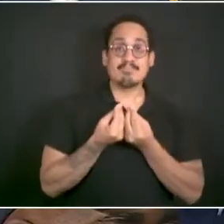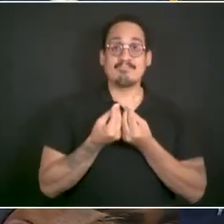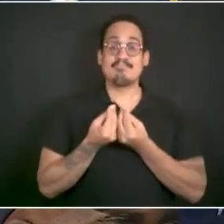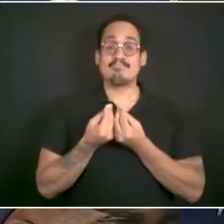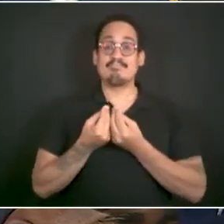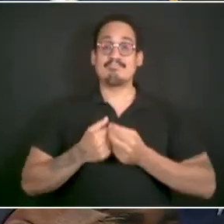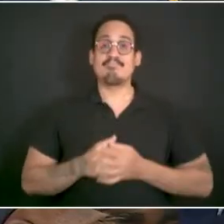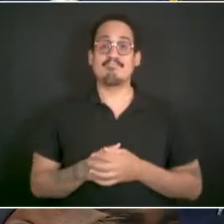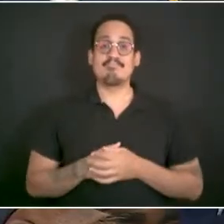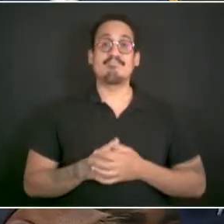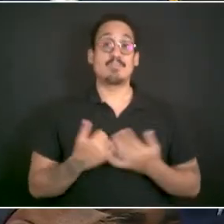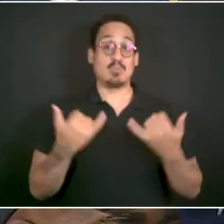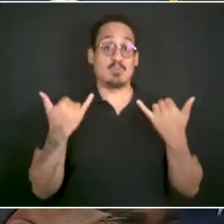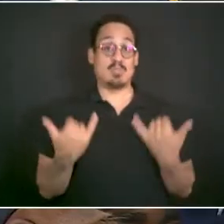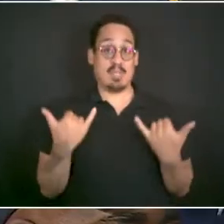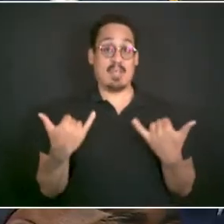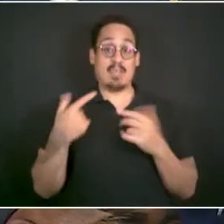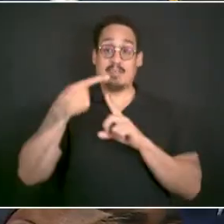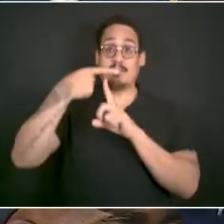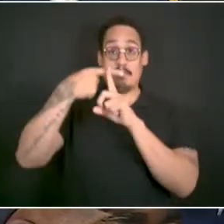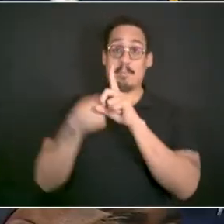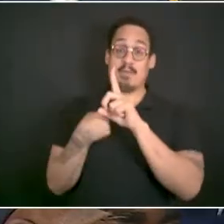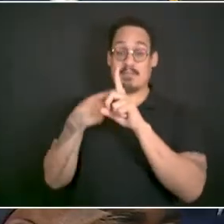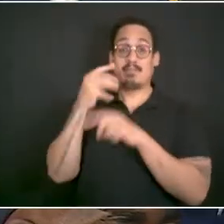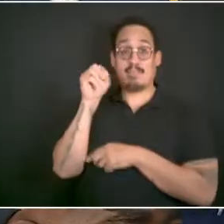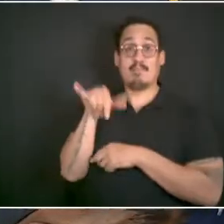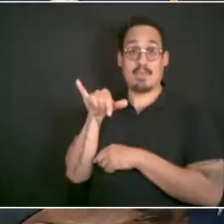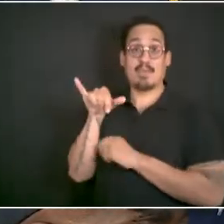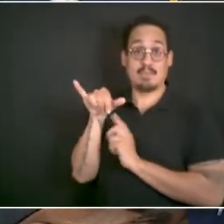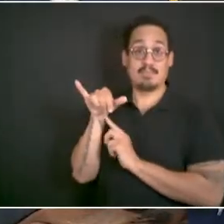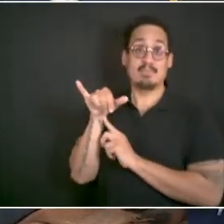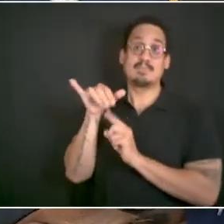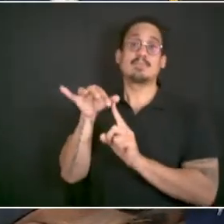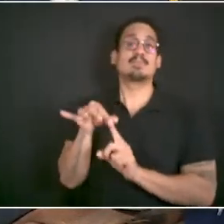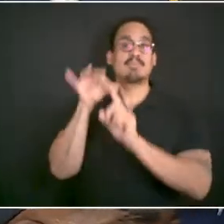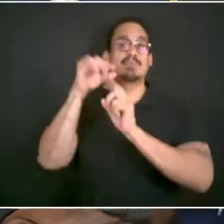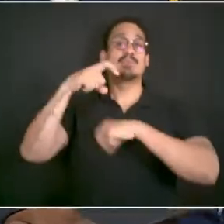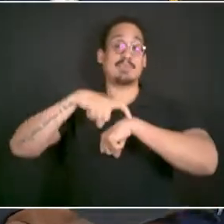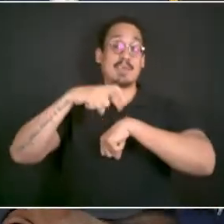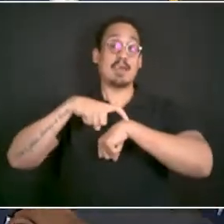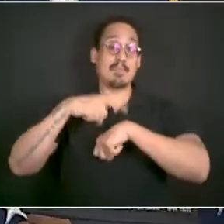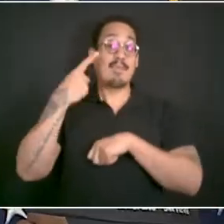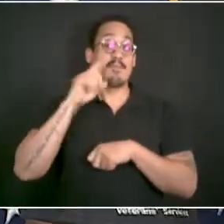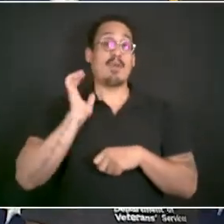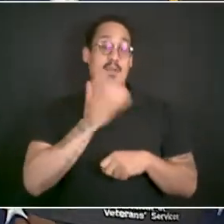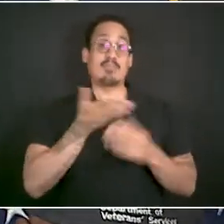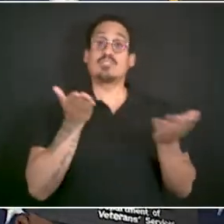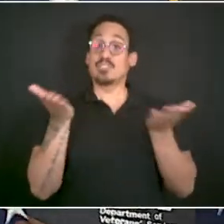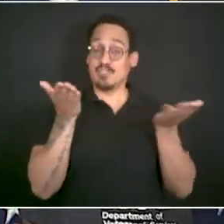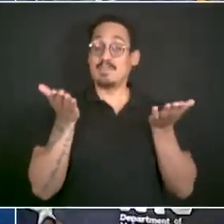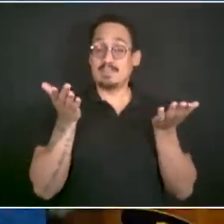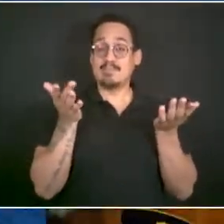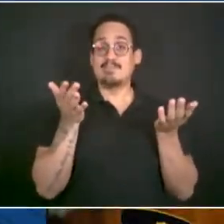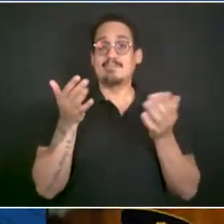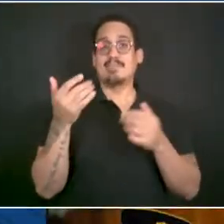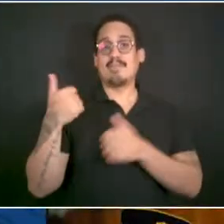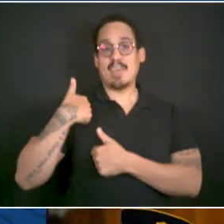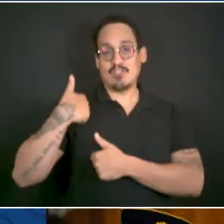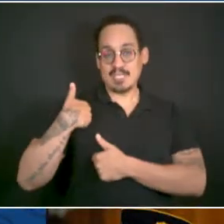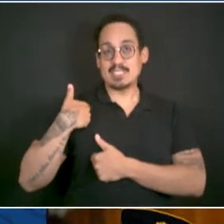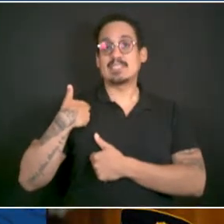month of May is a special time for our service members, our veterans, and our military